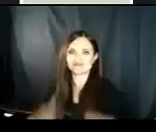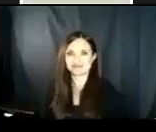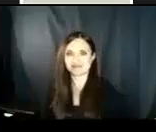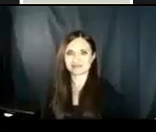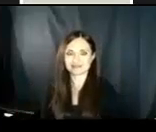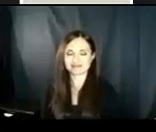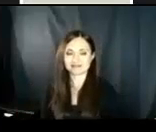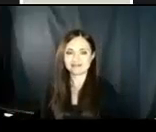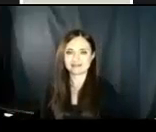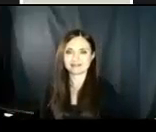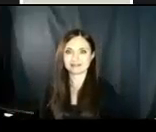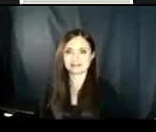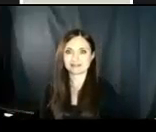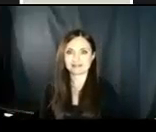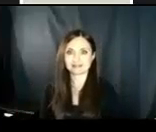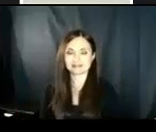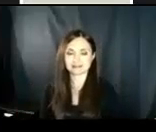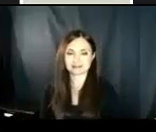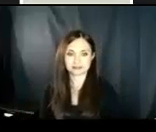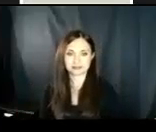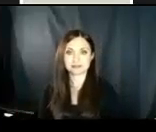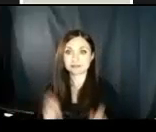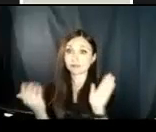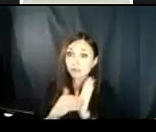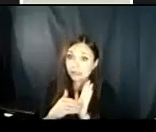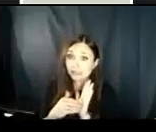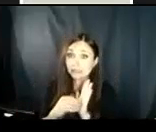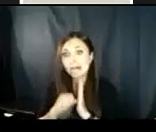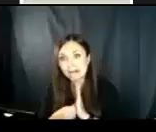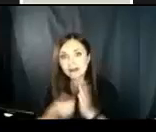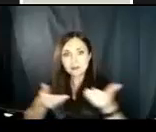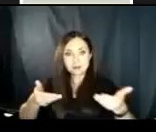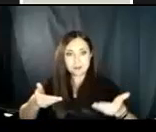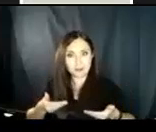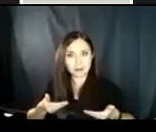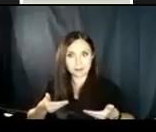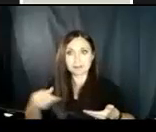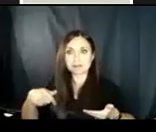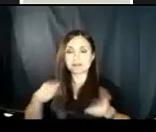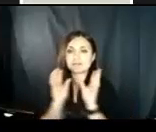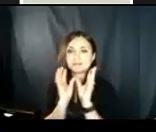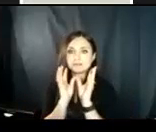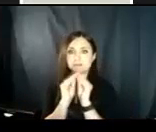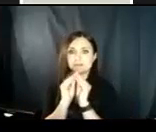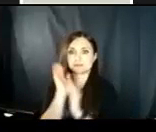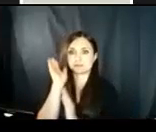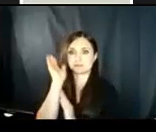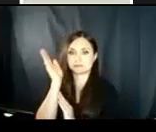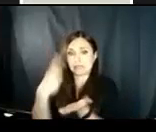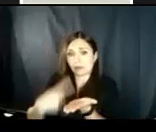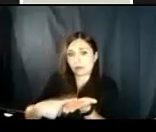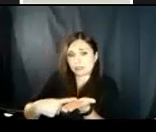too. All right. So again, I want to welcome you to this session. I'll be